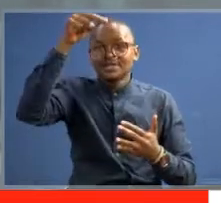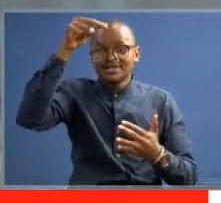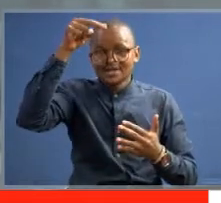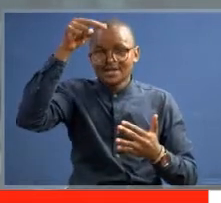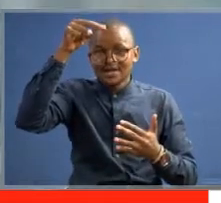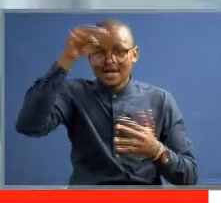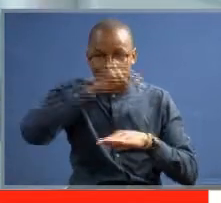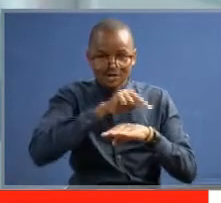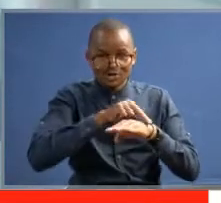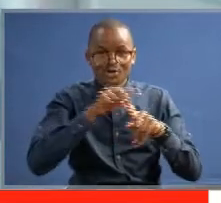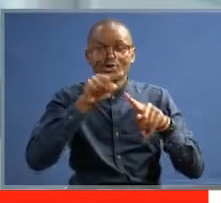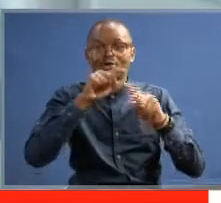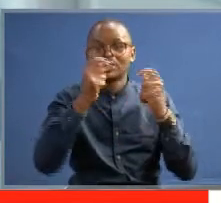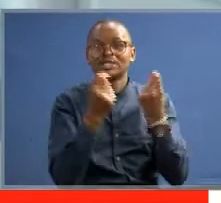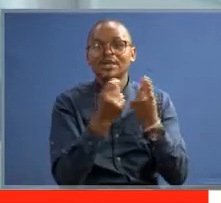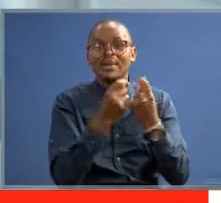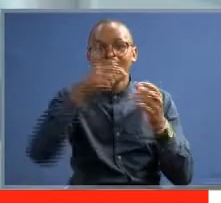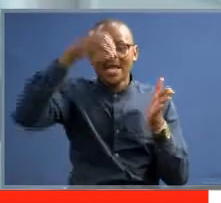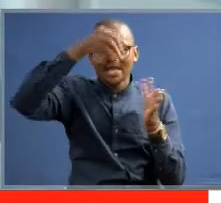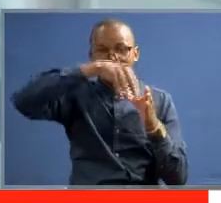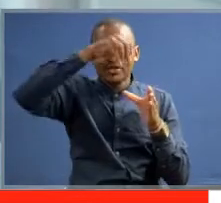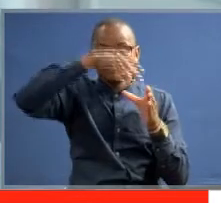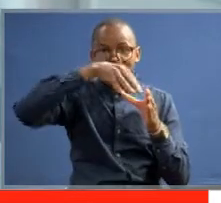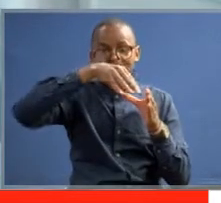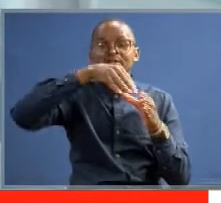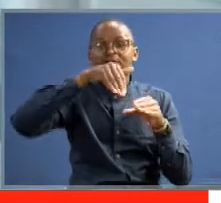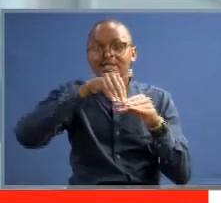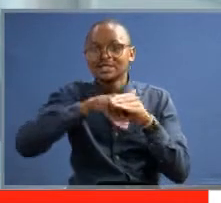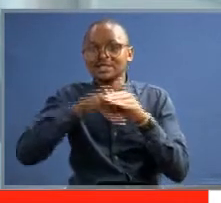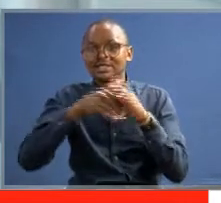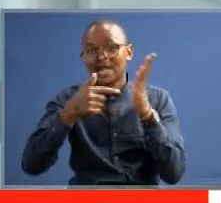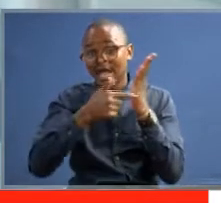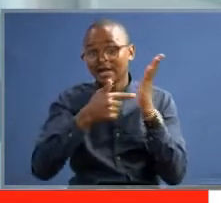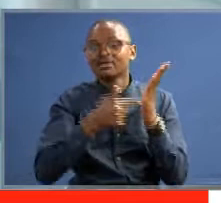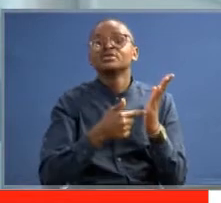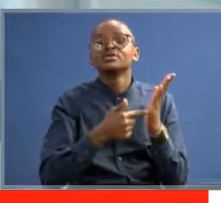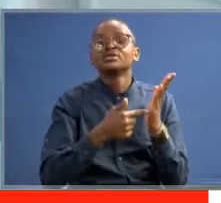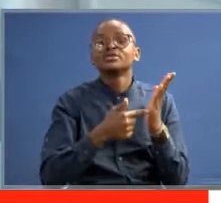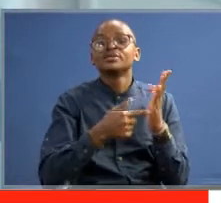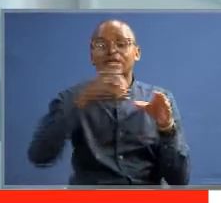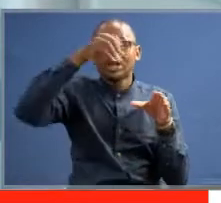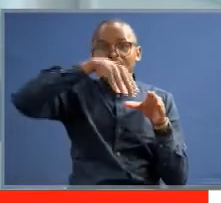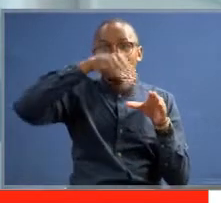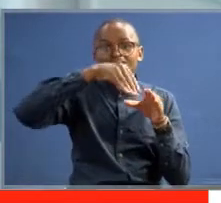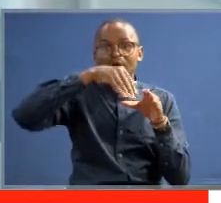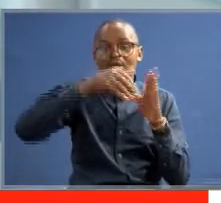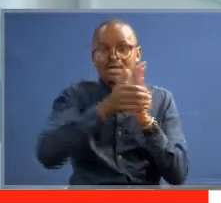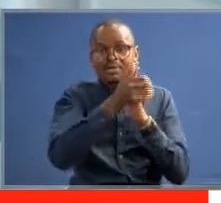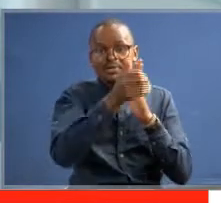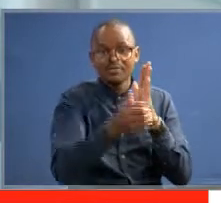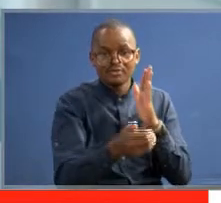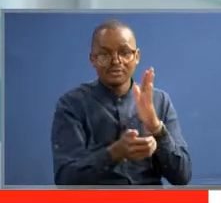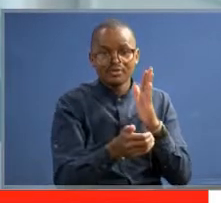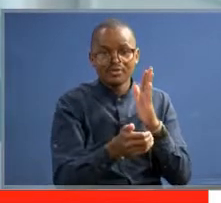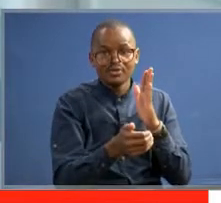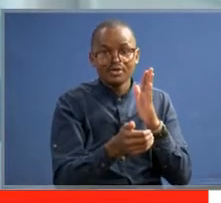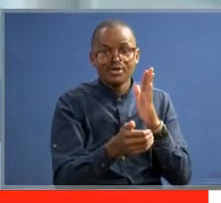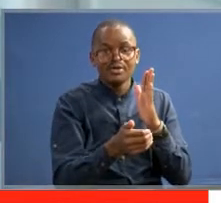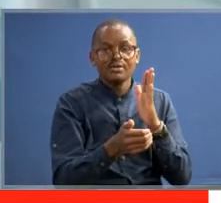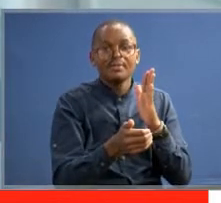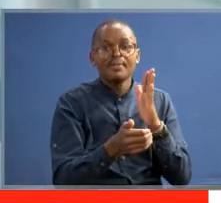has gone in there, investment in time, investment in technical aspects, investment in equipment, investment